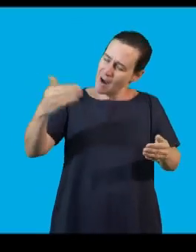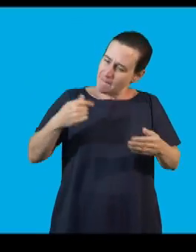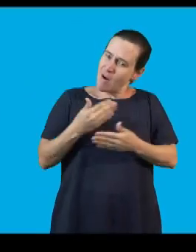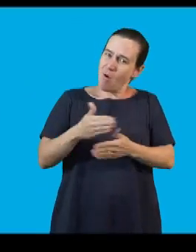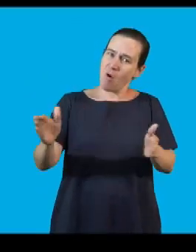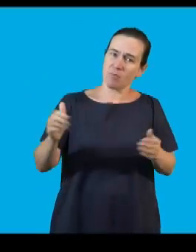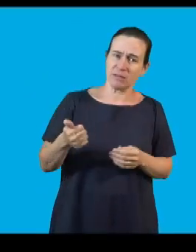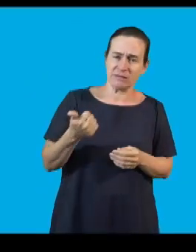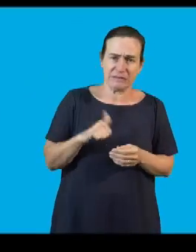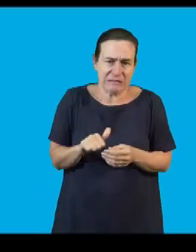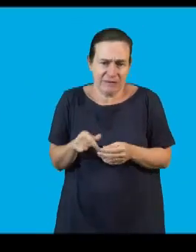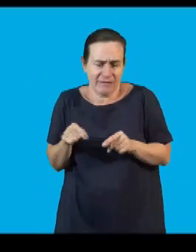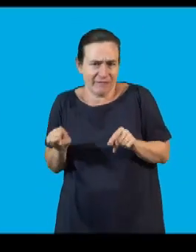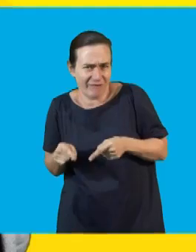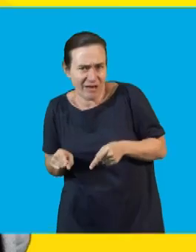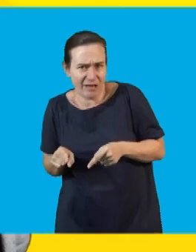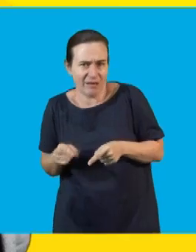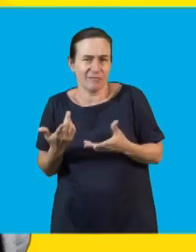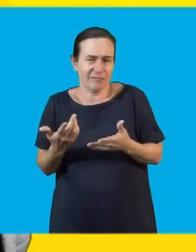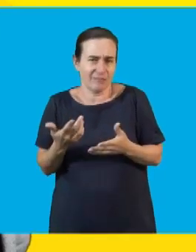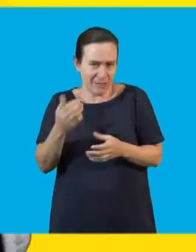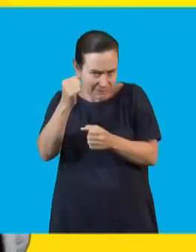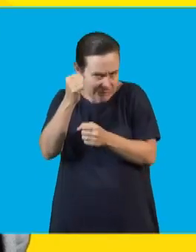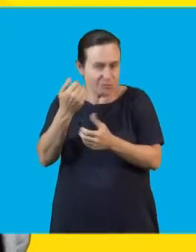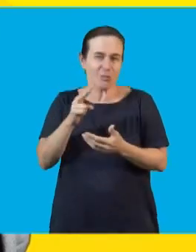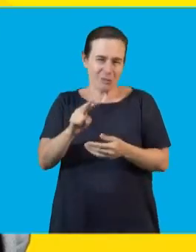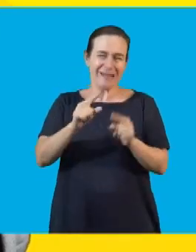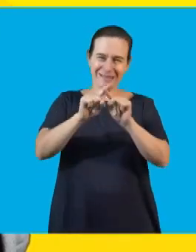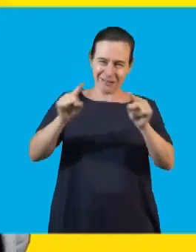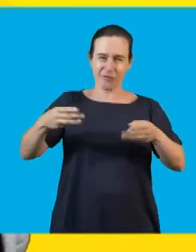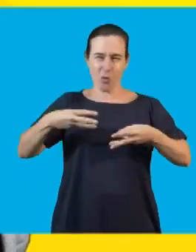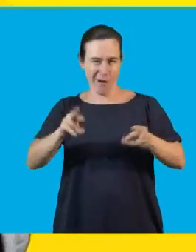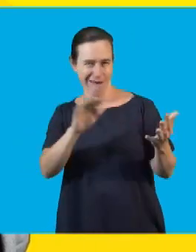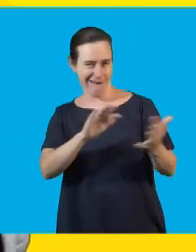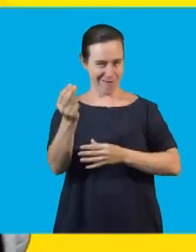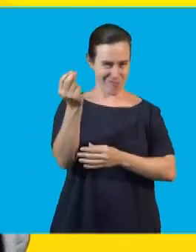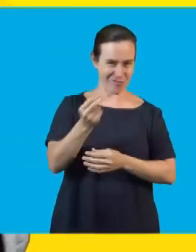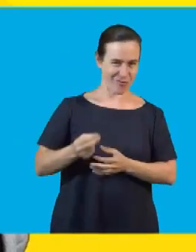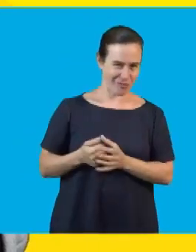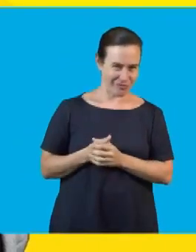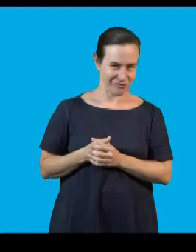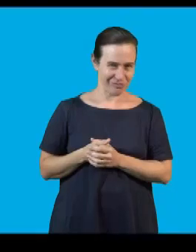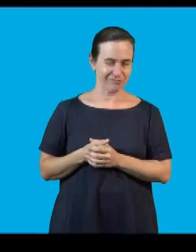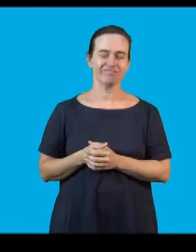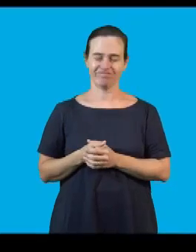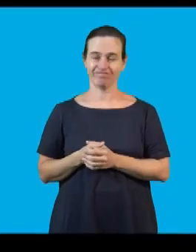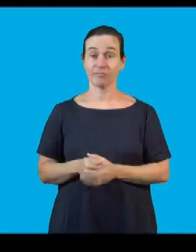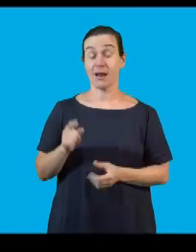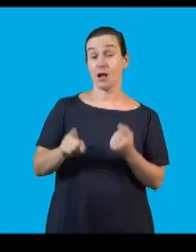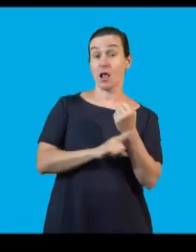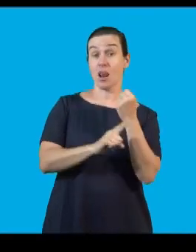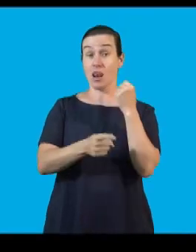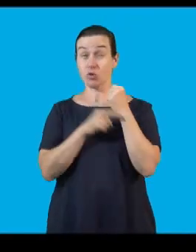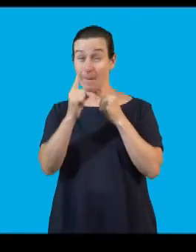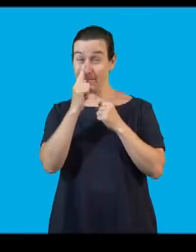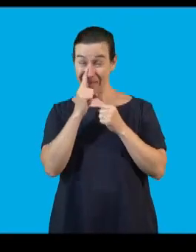When you have fear and frustration, look at the clasp of the hands in front of the face, all right? Our last aspect is